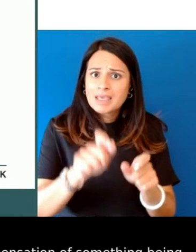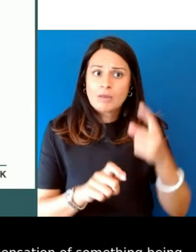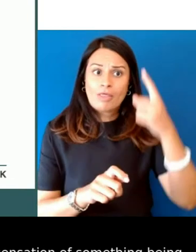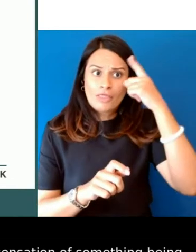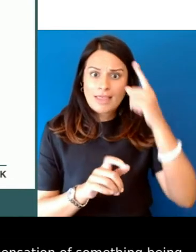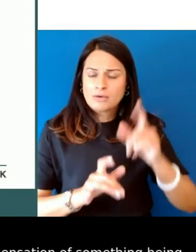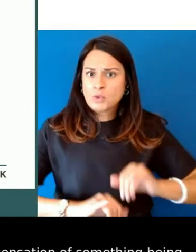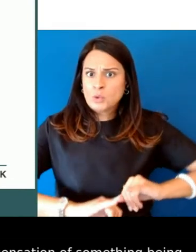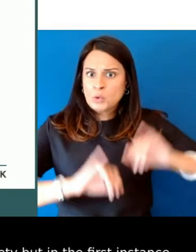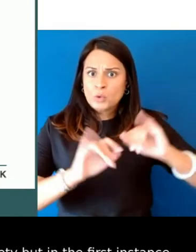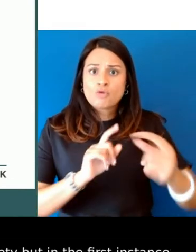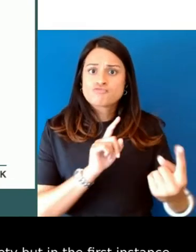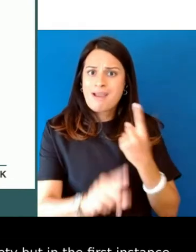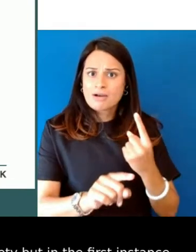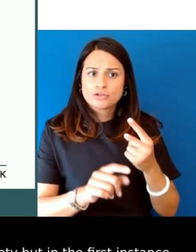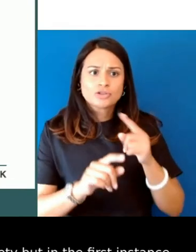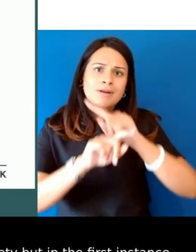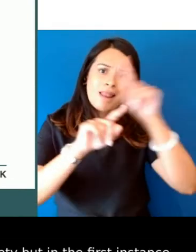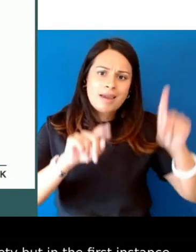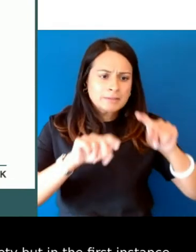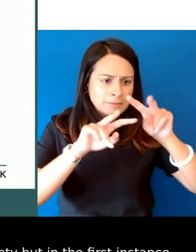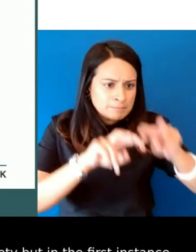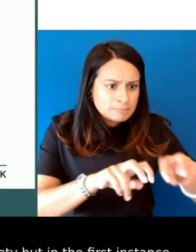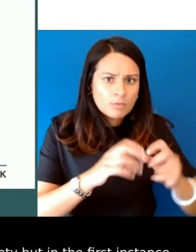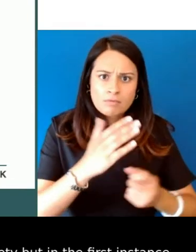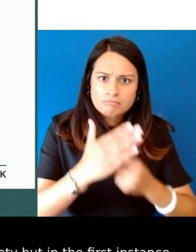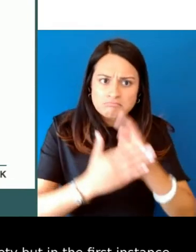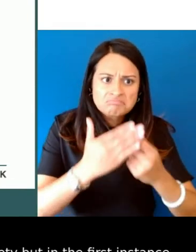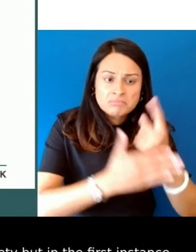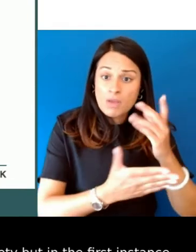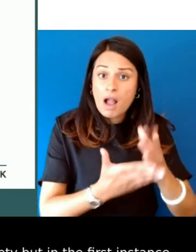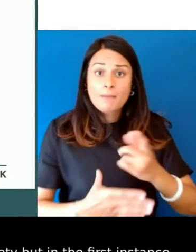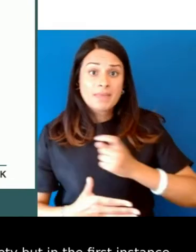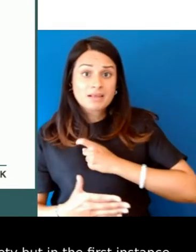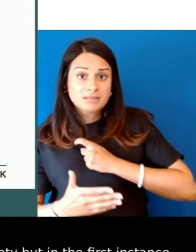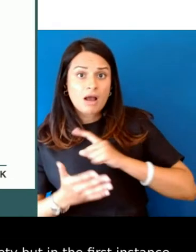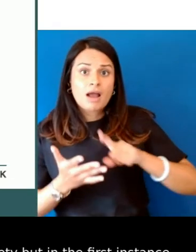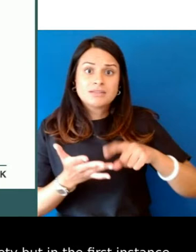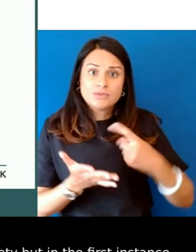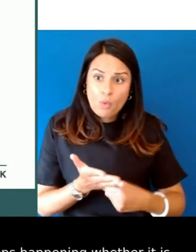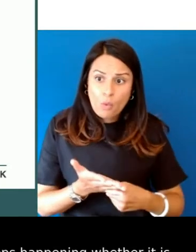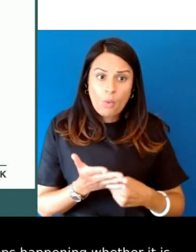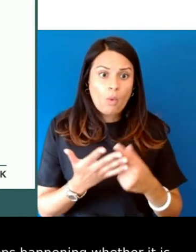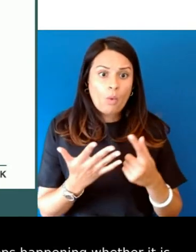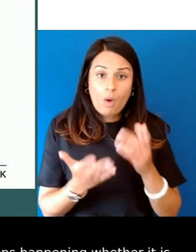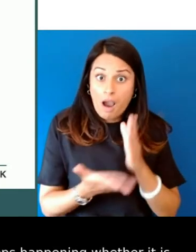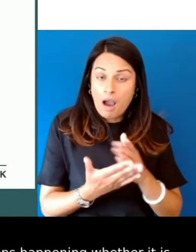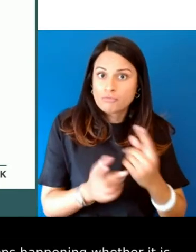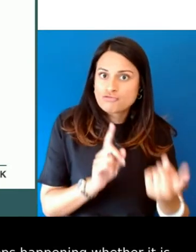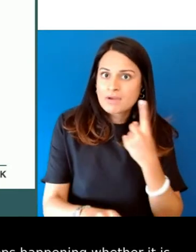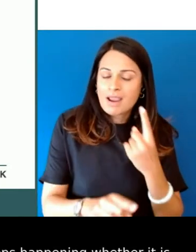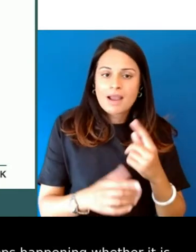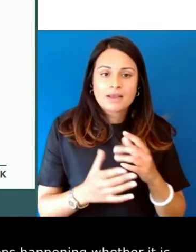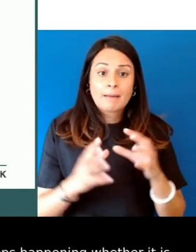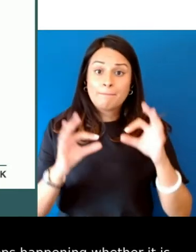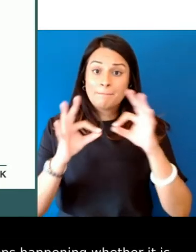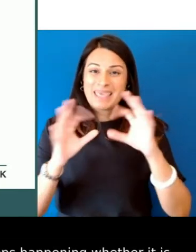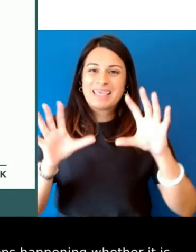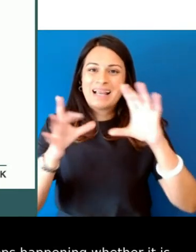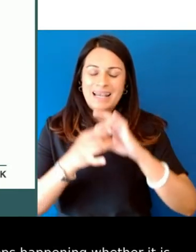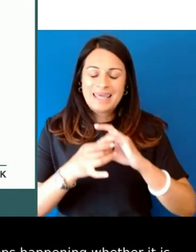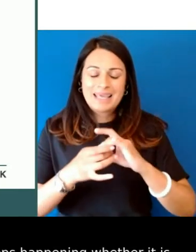unpick later on if it keeps happening whether it's anxiety around food or not e is for breathing so breathless